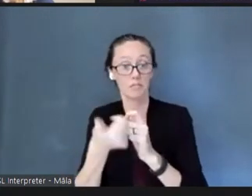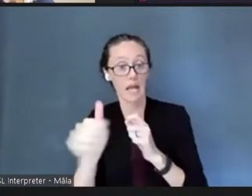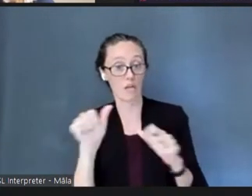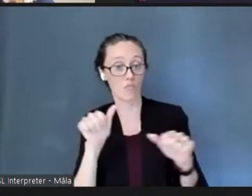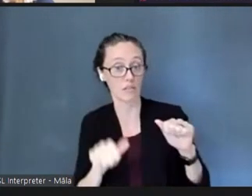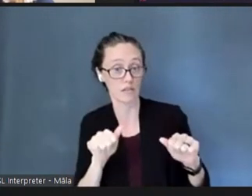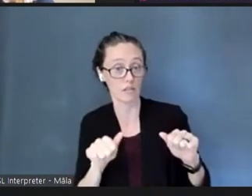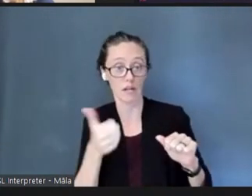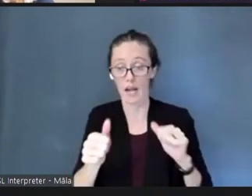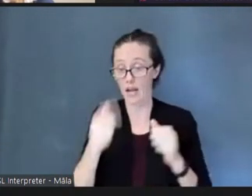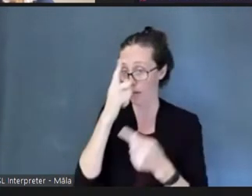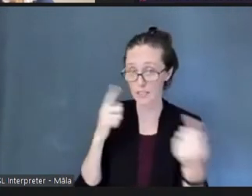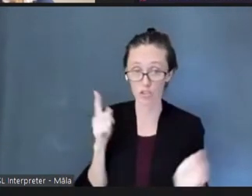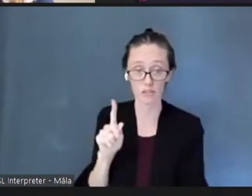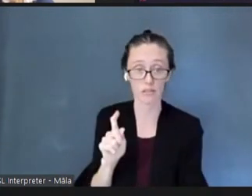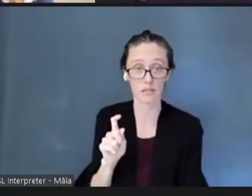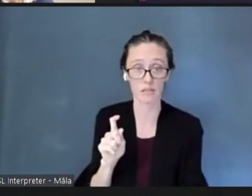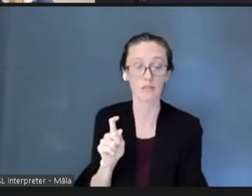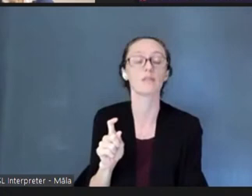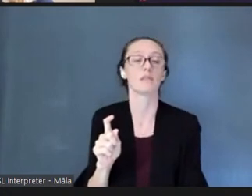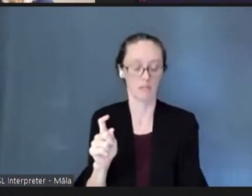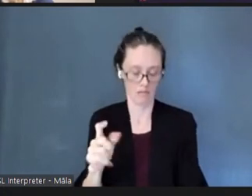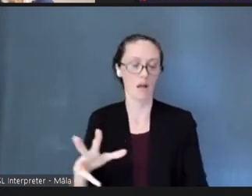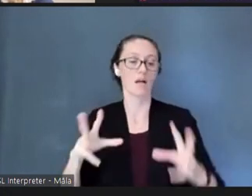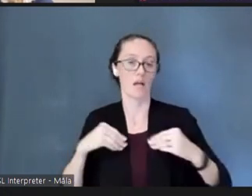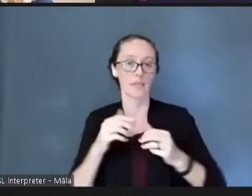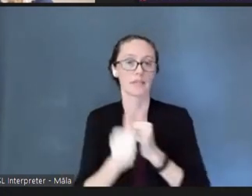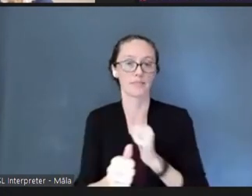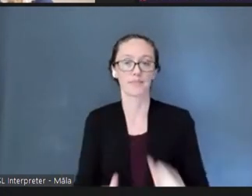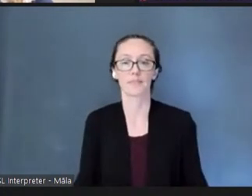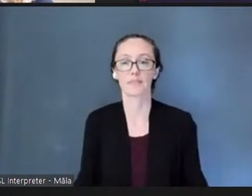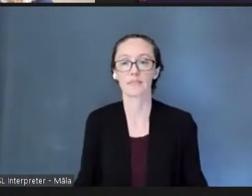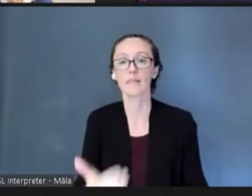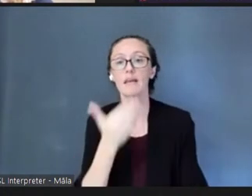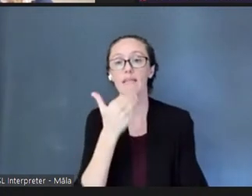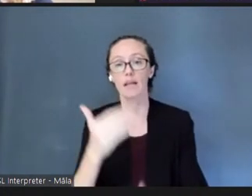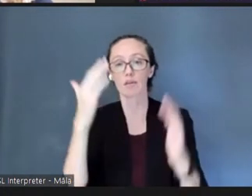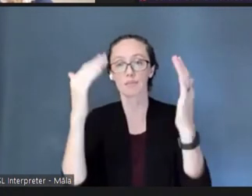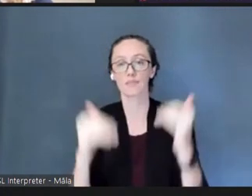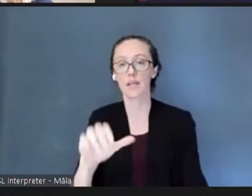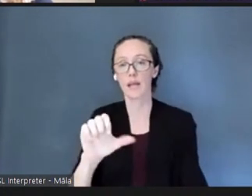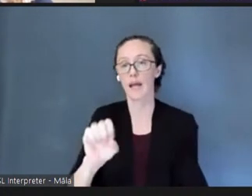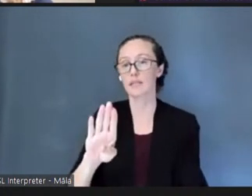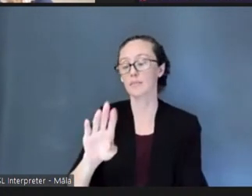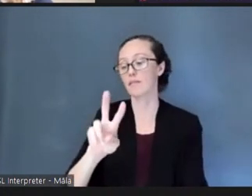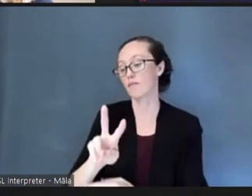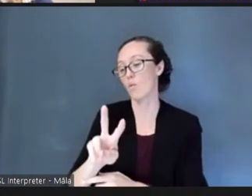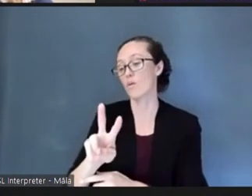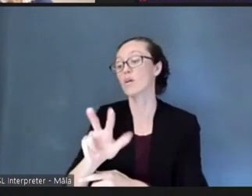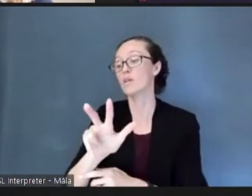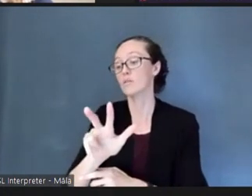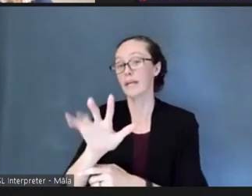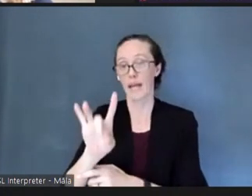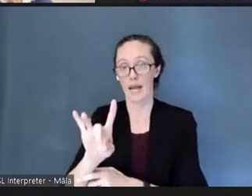Any opposition? Chair recommendation adopted. Thank you. Next up is SB 428, specifies that interference with an automated